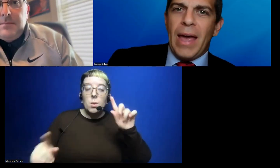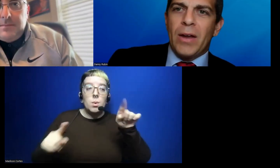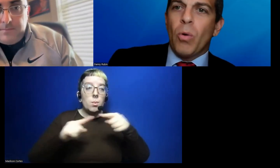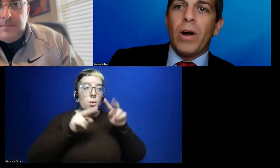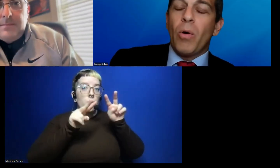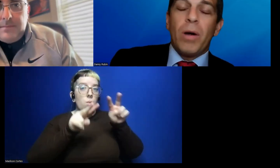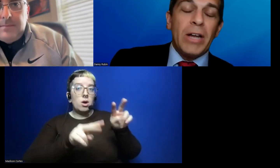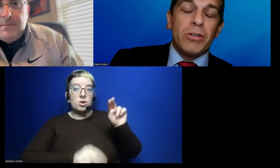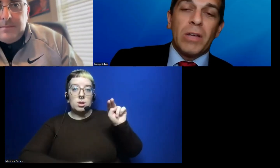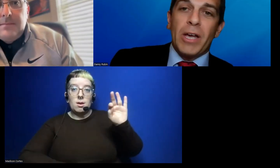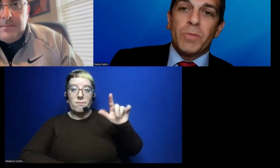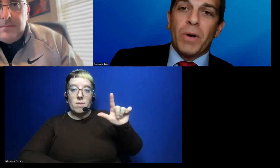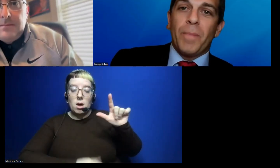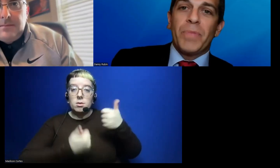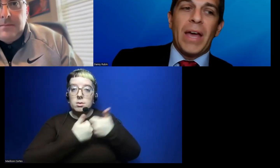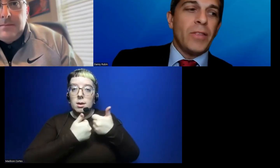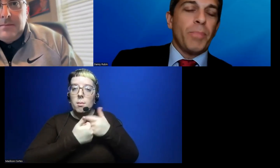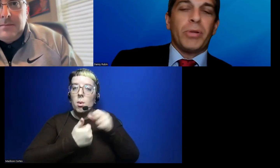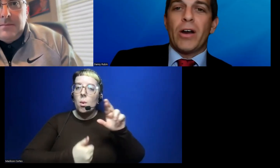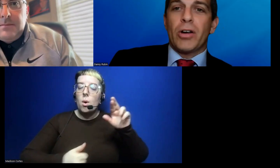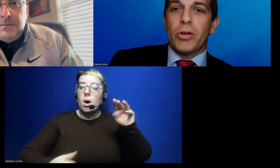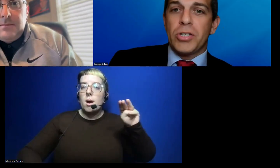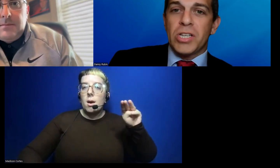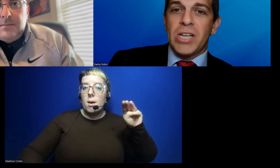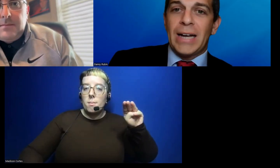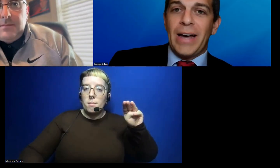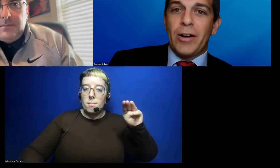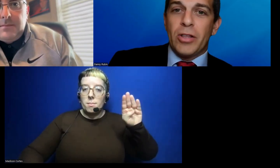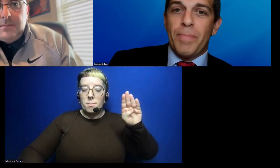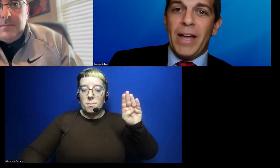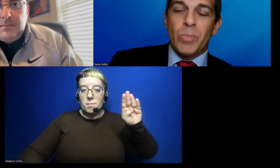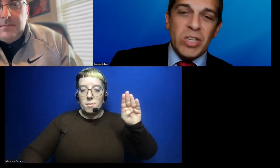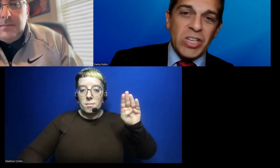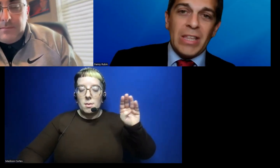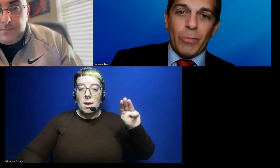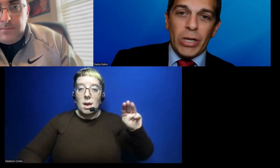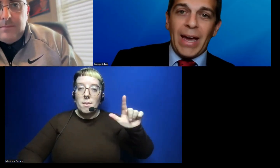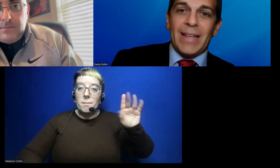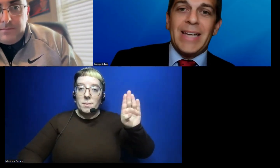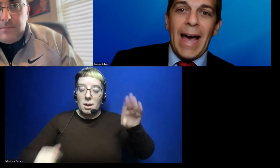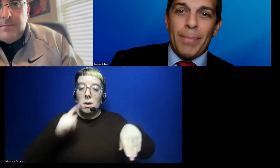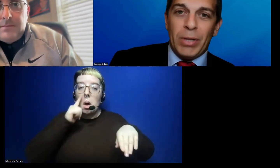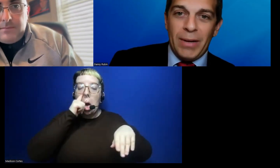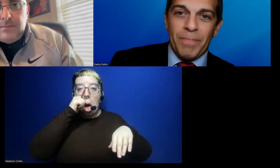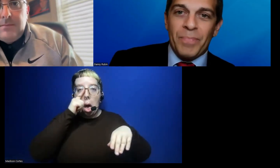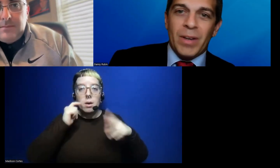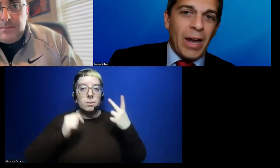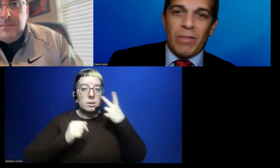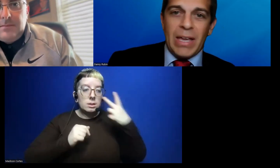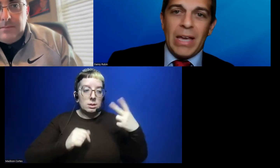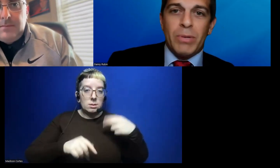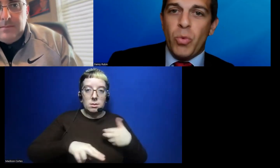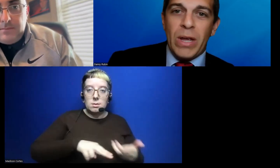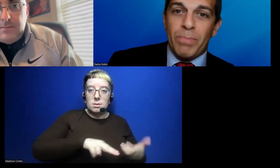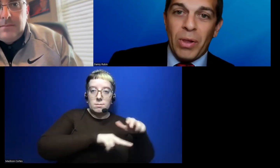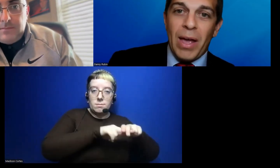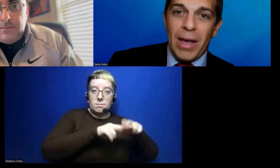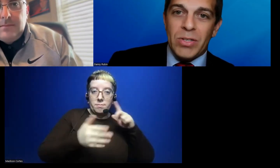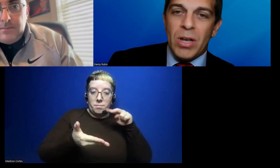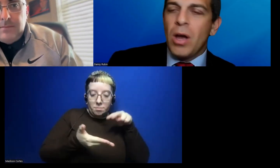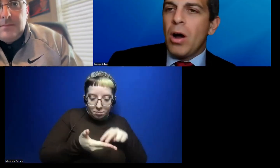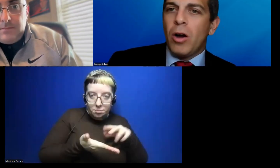game or a Major League Baseball, and the player goes to the sideline or to the bench, and we see them looking at a tablet, kind of like in